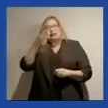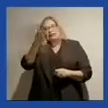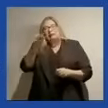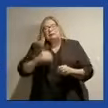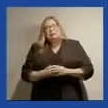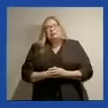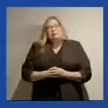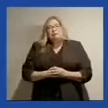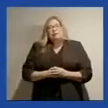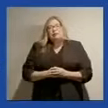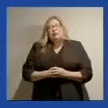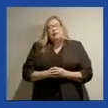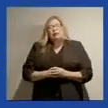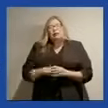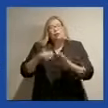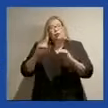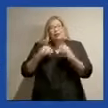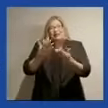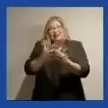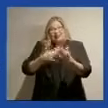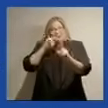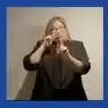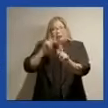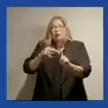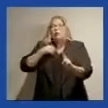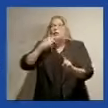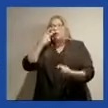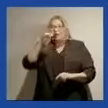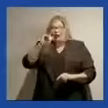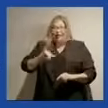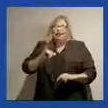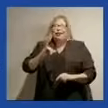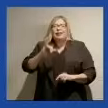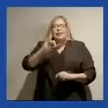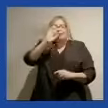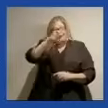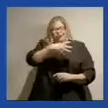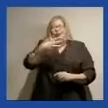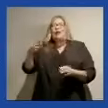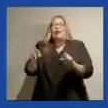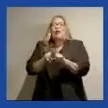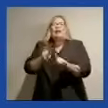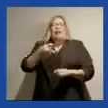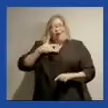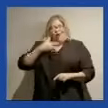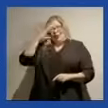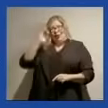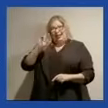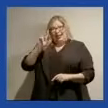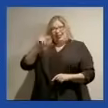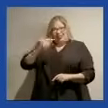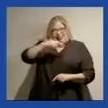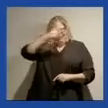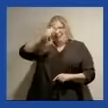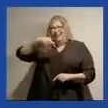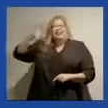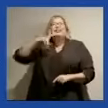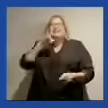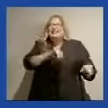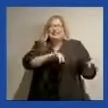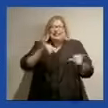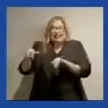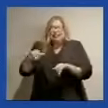looking at. And just to put it in perspective, we talk about this chart as an EKG chart. It's a revenue chart that relates to capital gains.